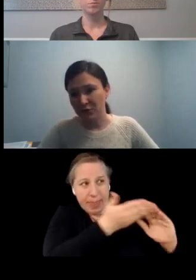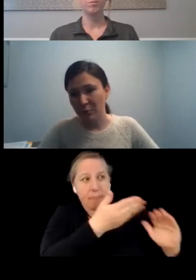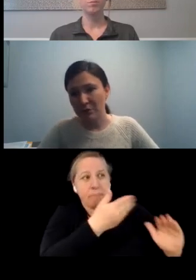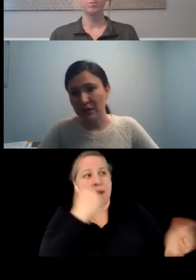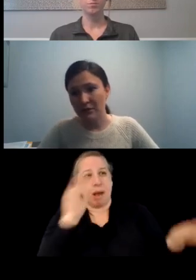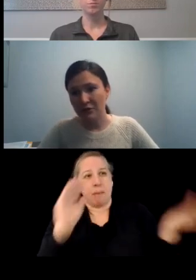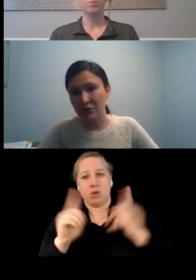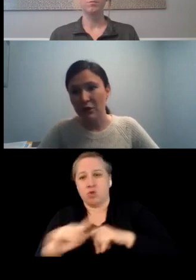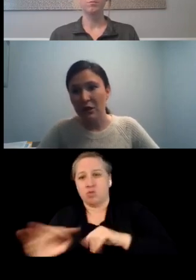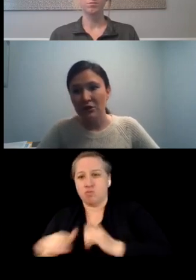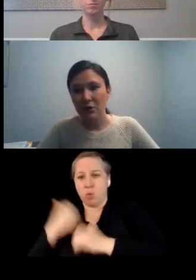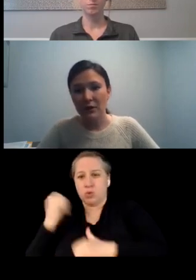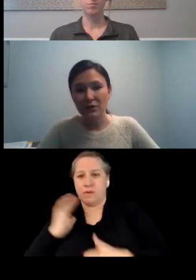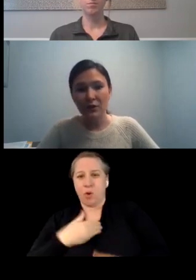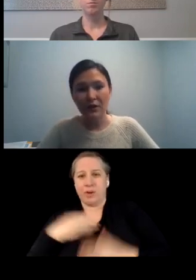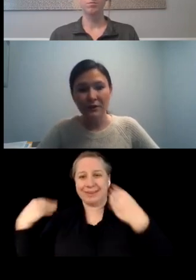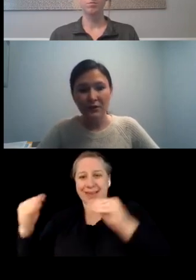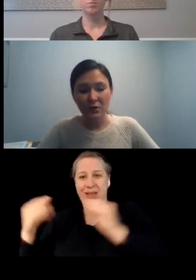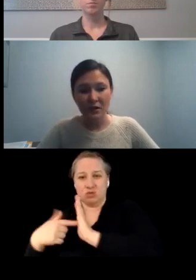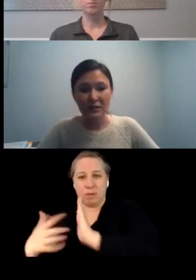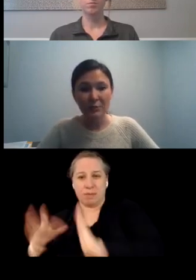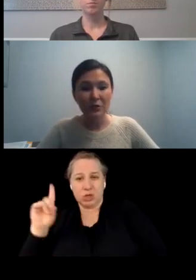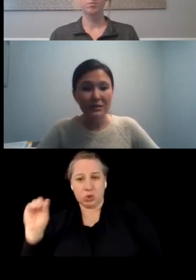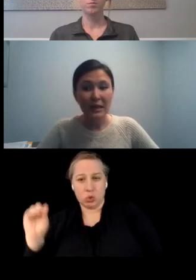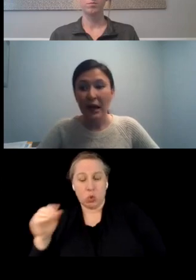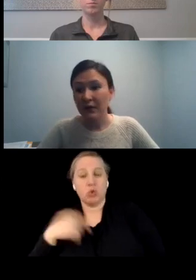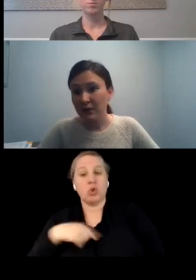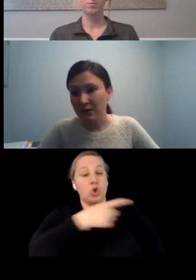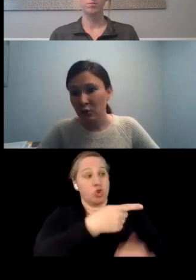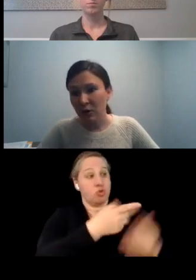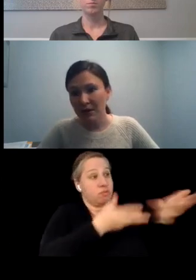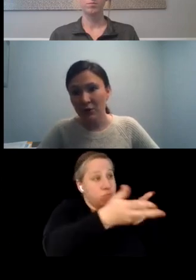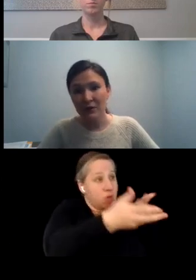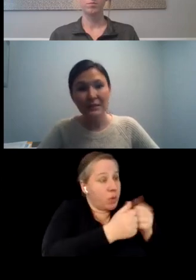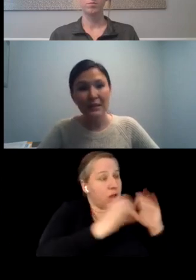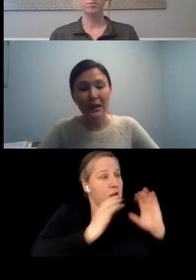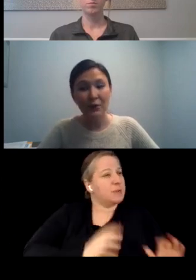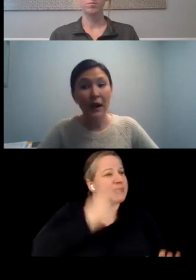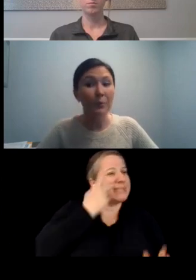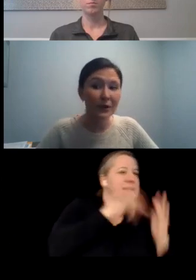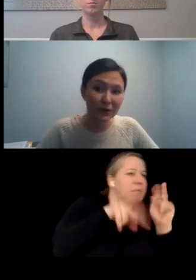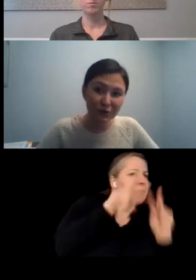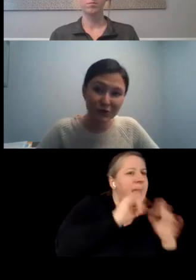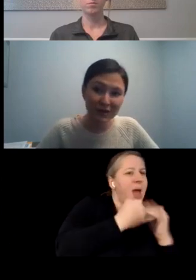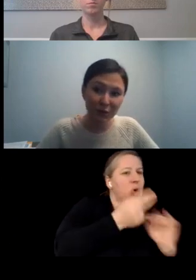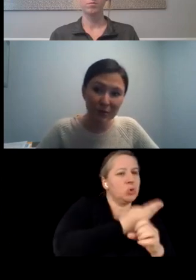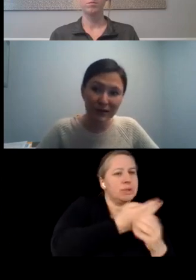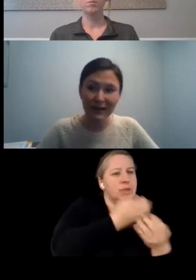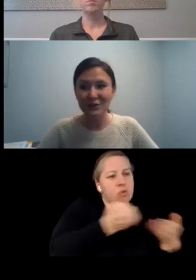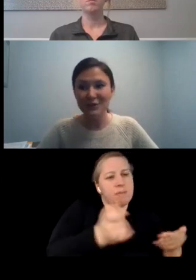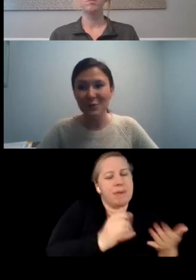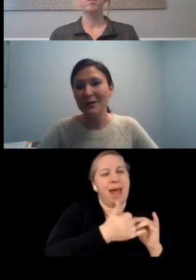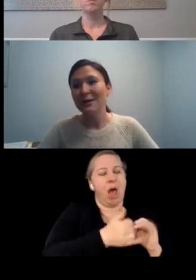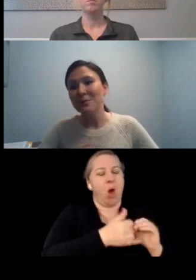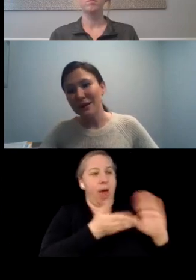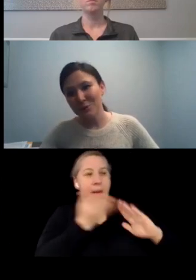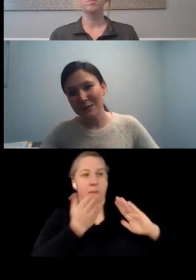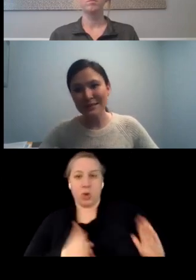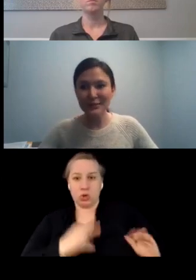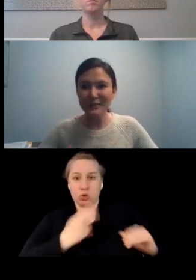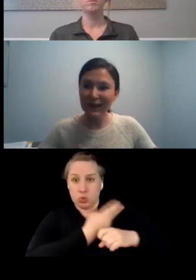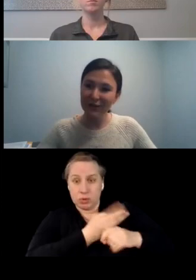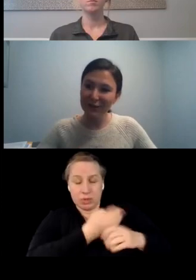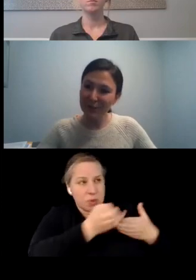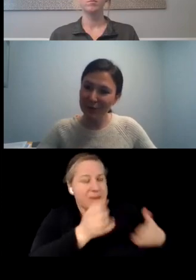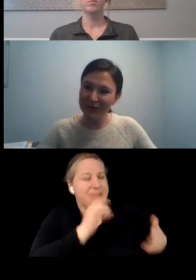majority of our sales representatives do. So as you're interfacing with the customer, you get to see how they use the equipment. You get to see how their operators use the equipment, not just what